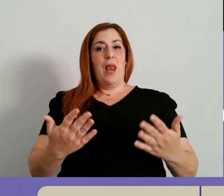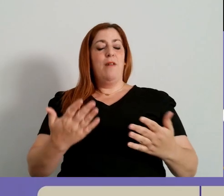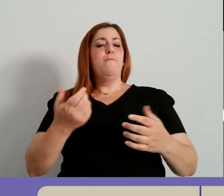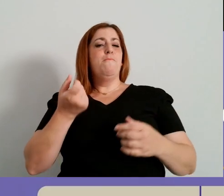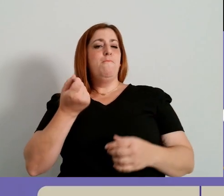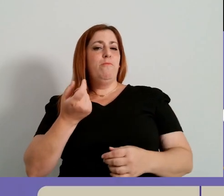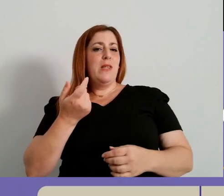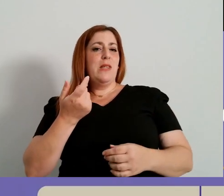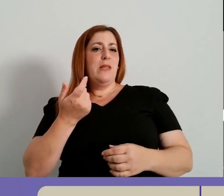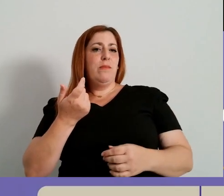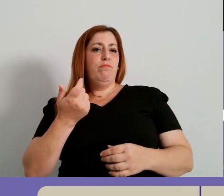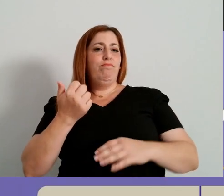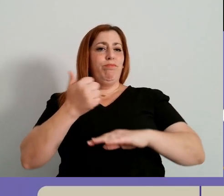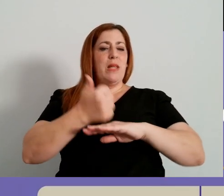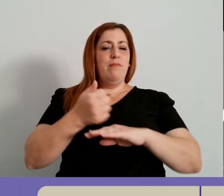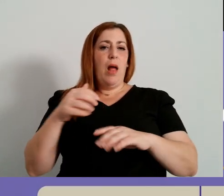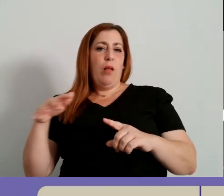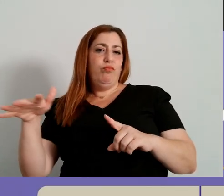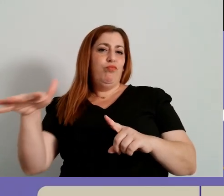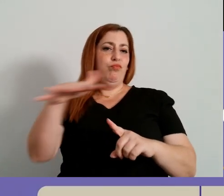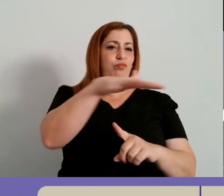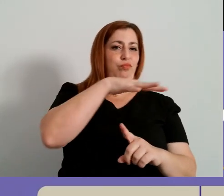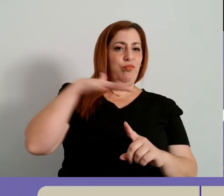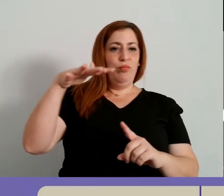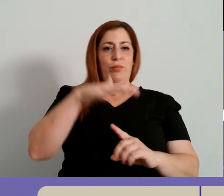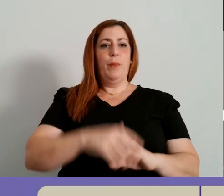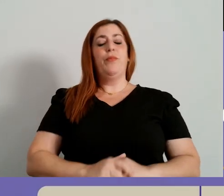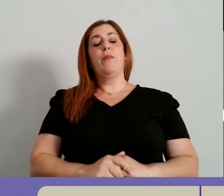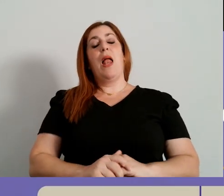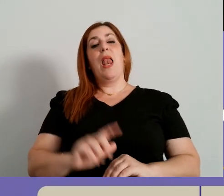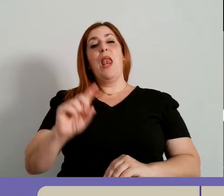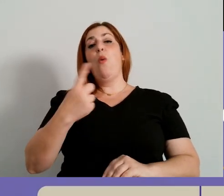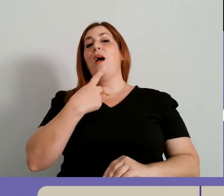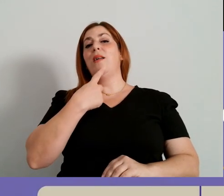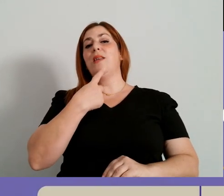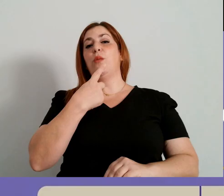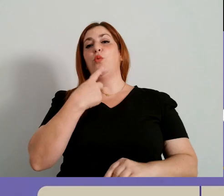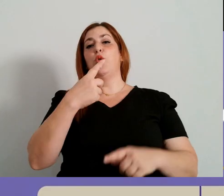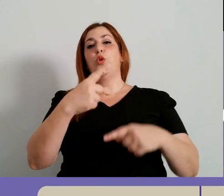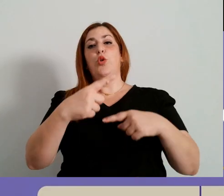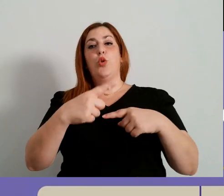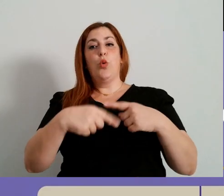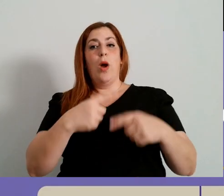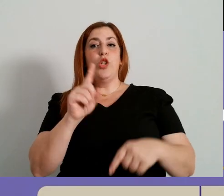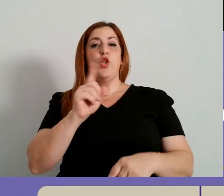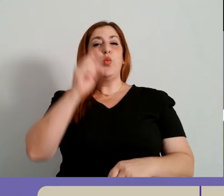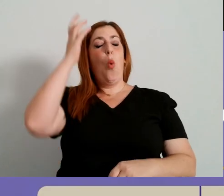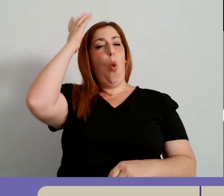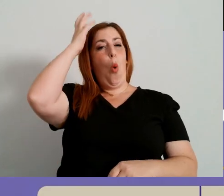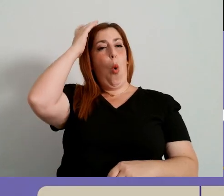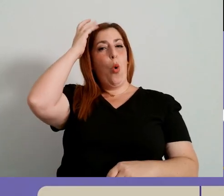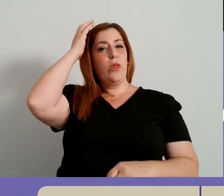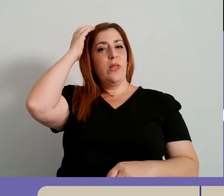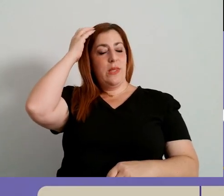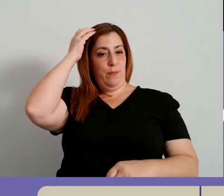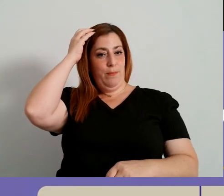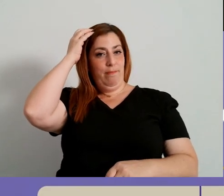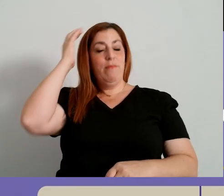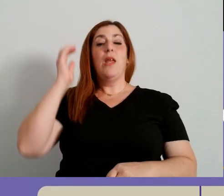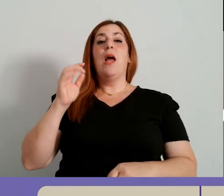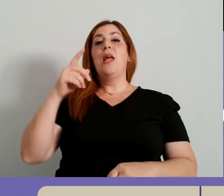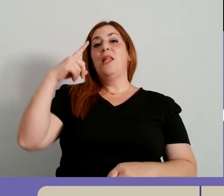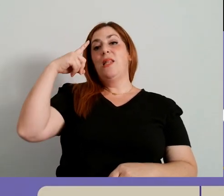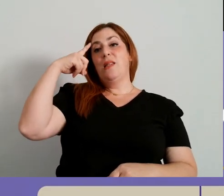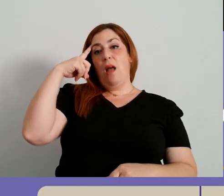So a little bit of an overview of what we're talking about today. So first, we're going to be talking about what autism is. And I know